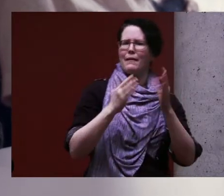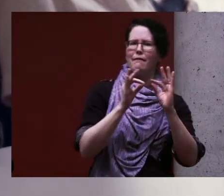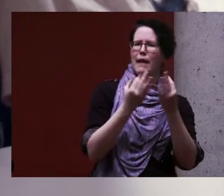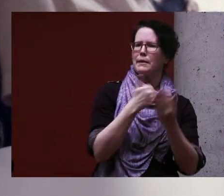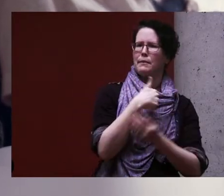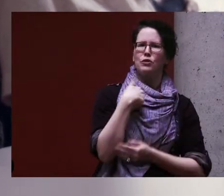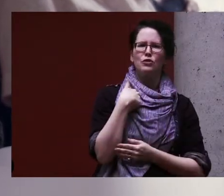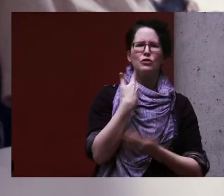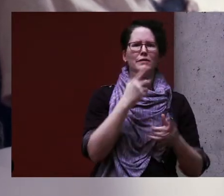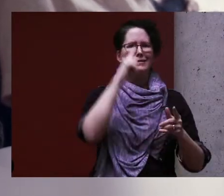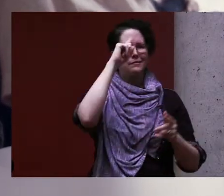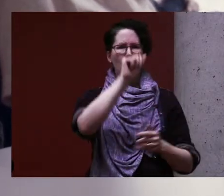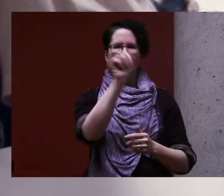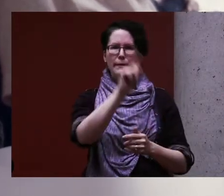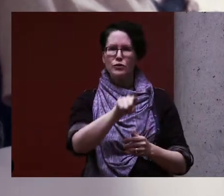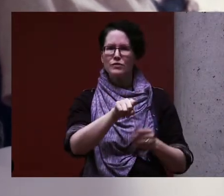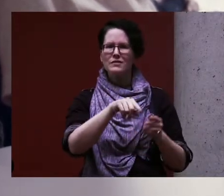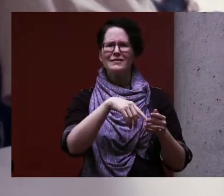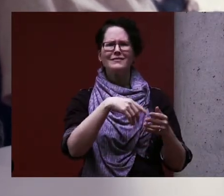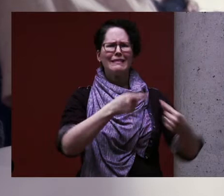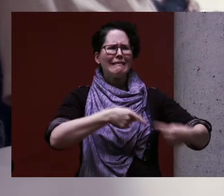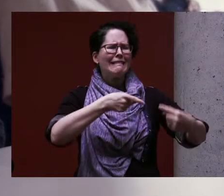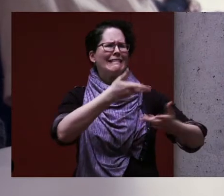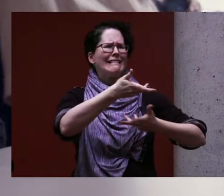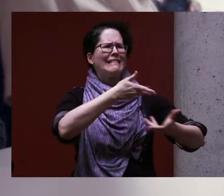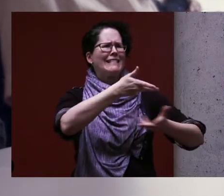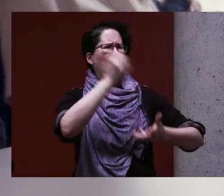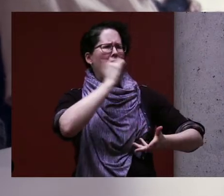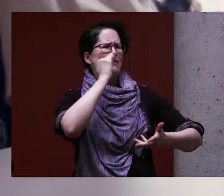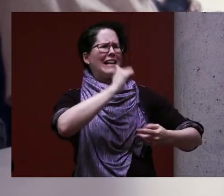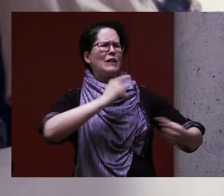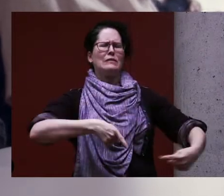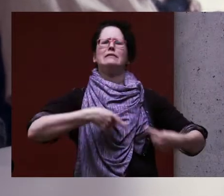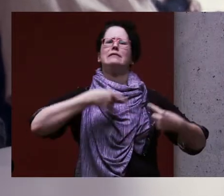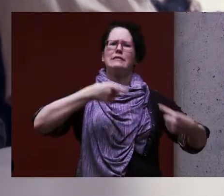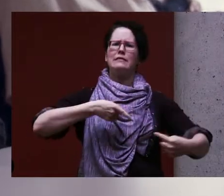members, you know how hard it is to deal with on a daily basis.